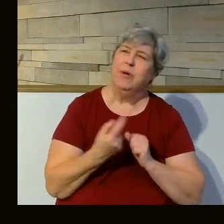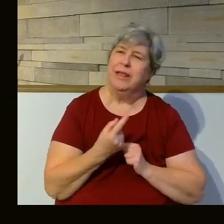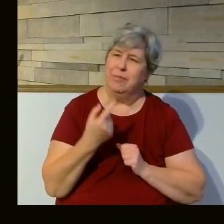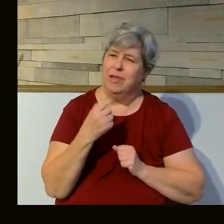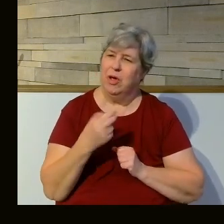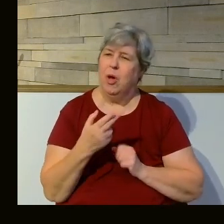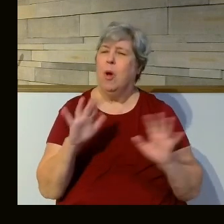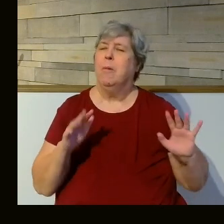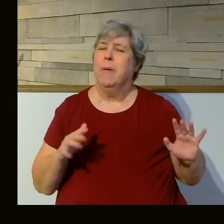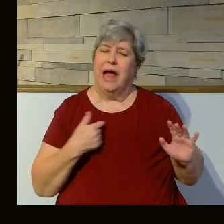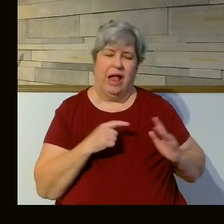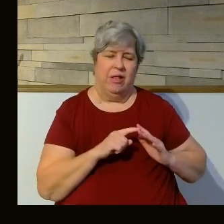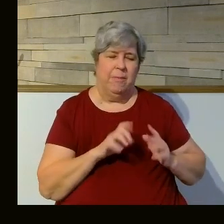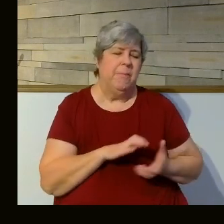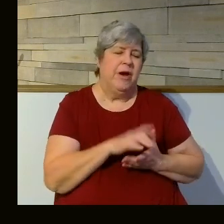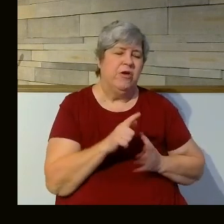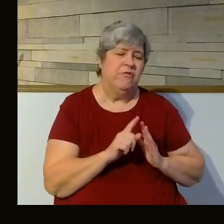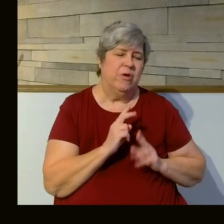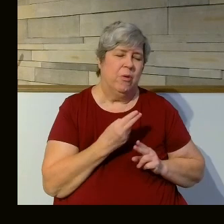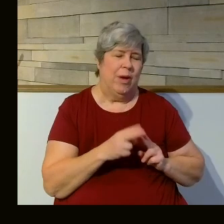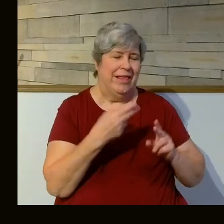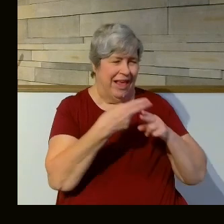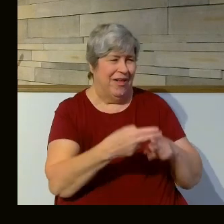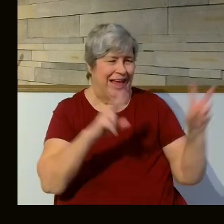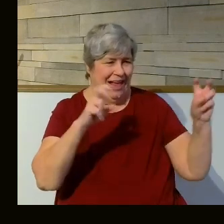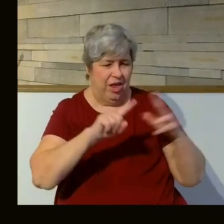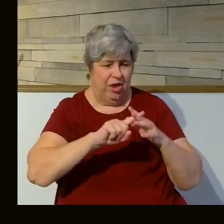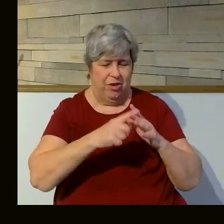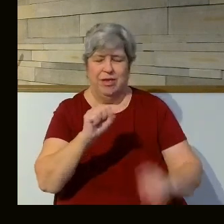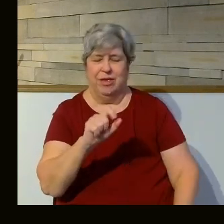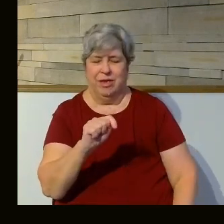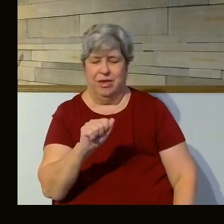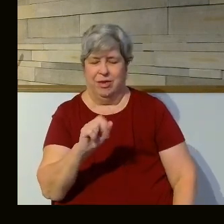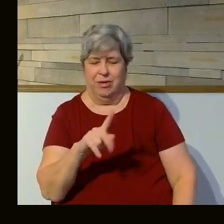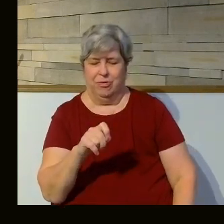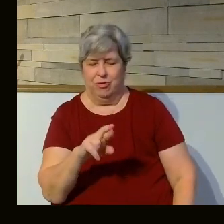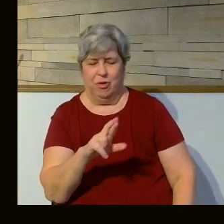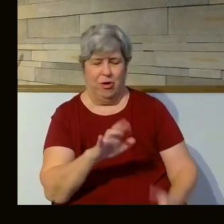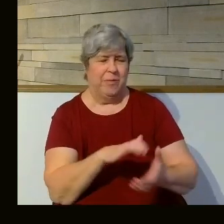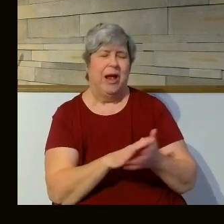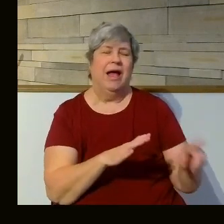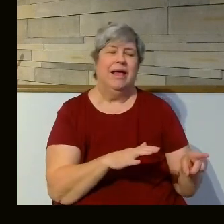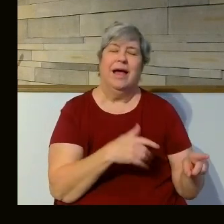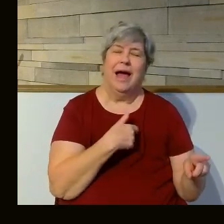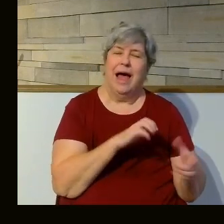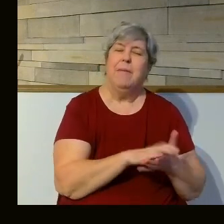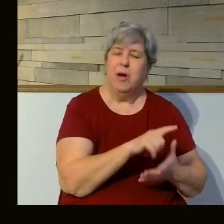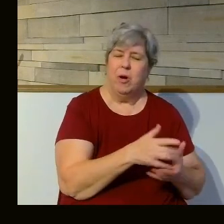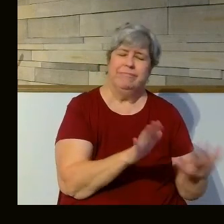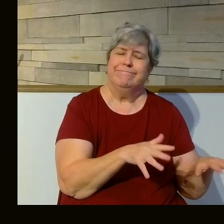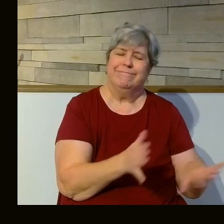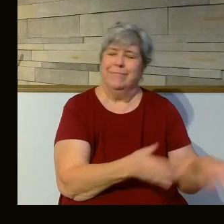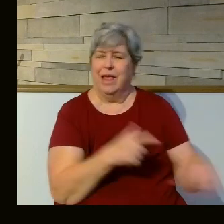a starter marriage. But yes, there it's even labeled now. Some of you may not have heard that. But yes, so that was my starter marriage. And then I had